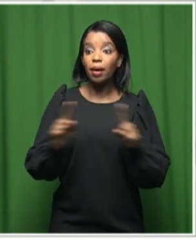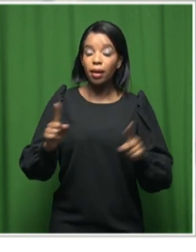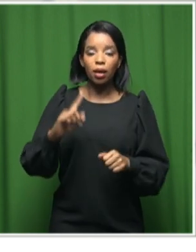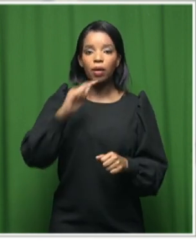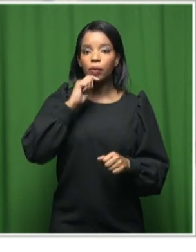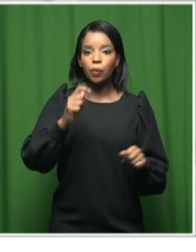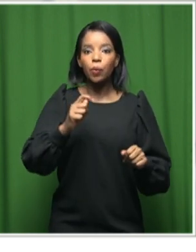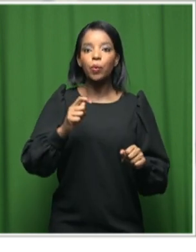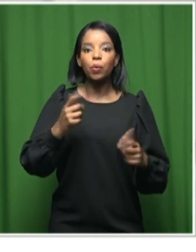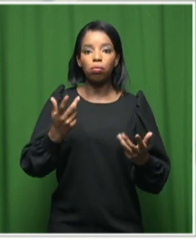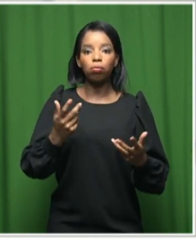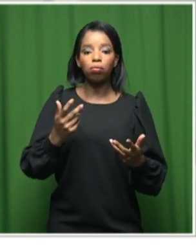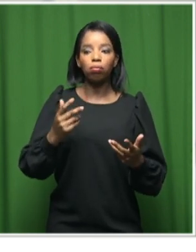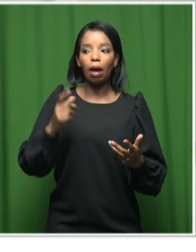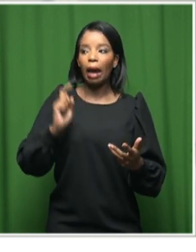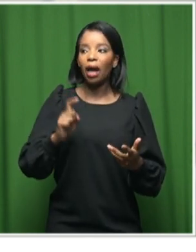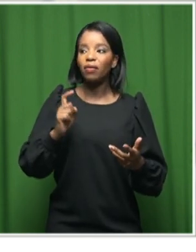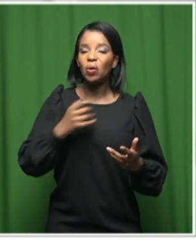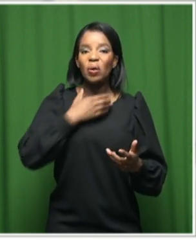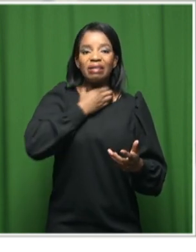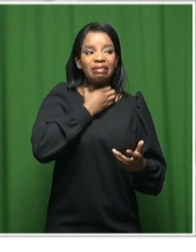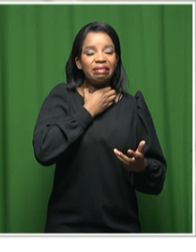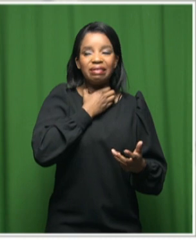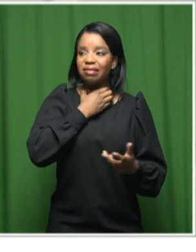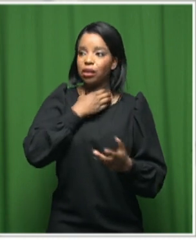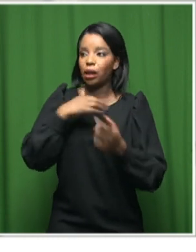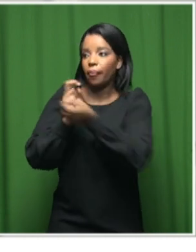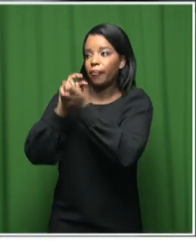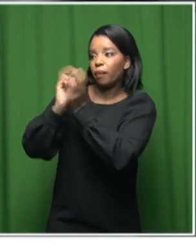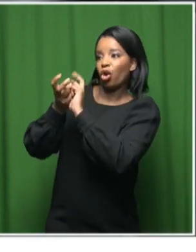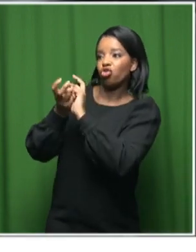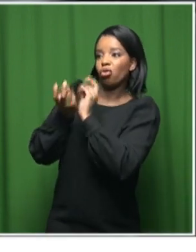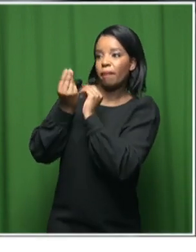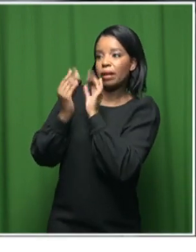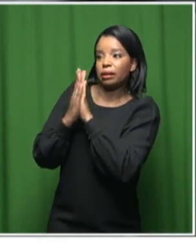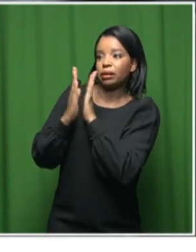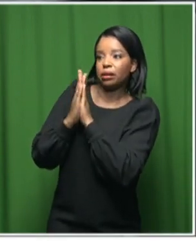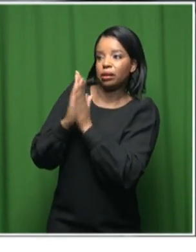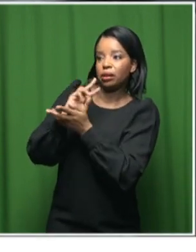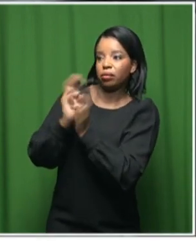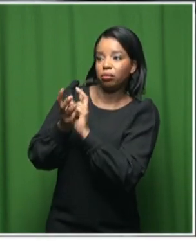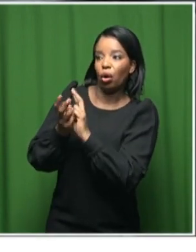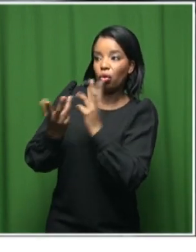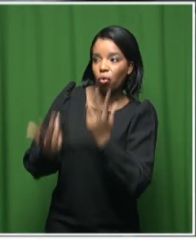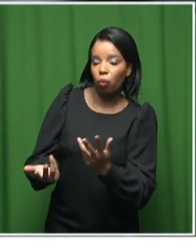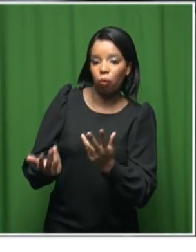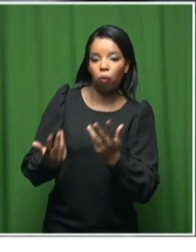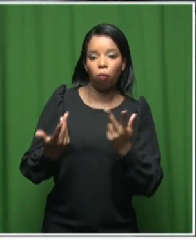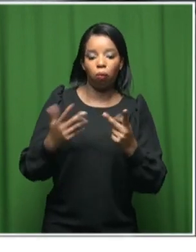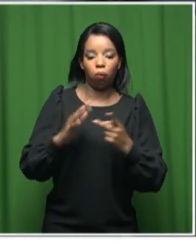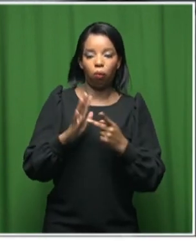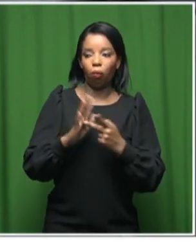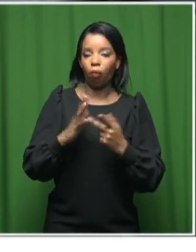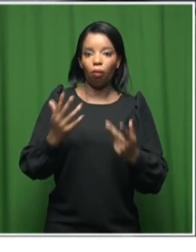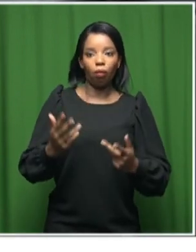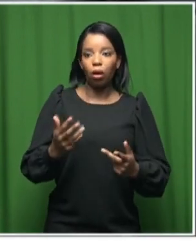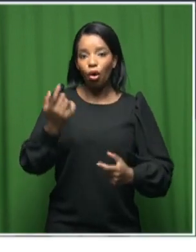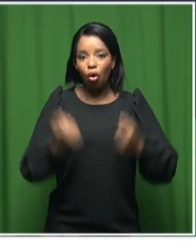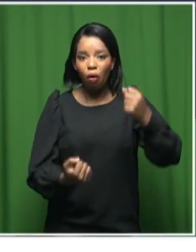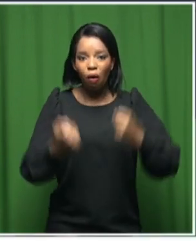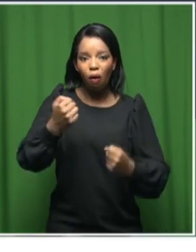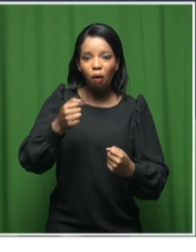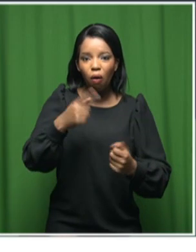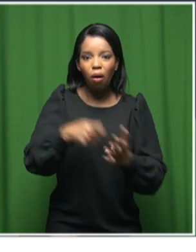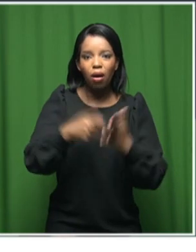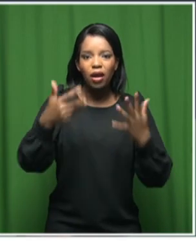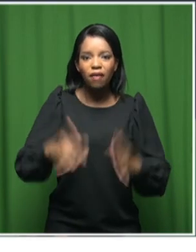borrowing. They have bonds, they have cars that they are paying installments, or